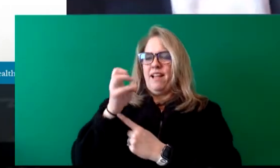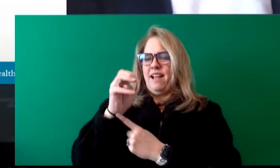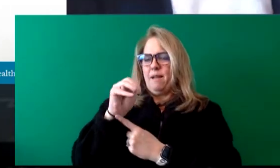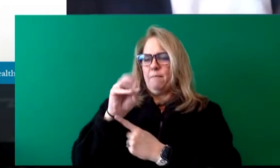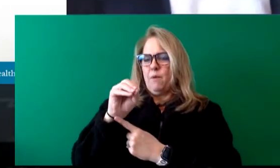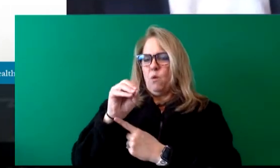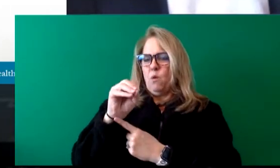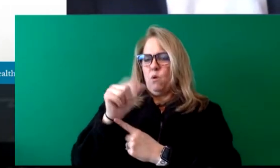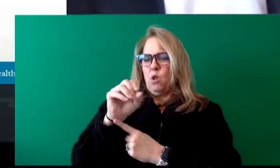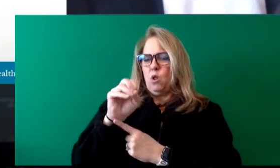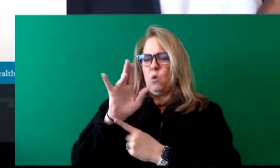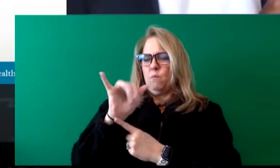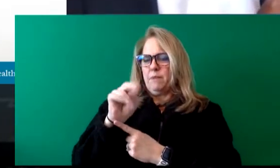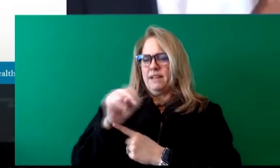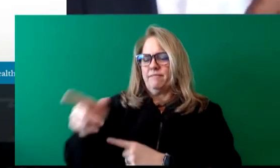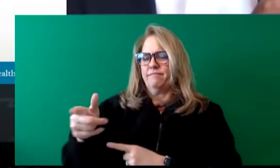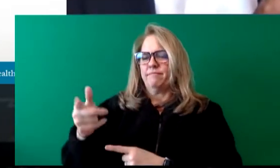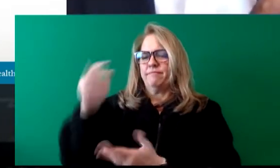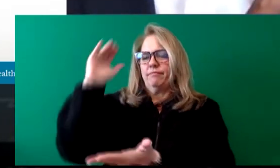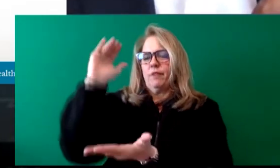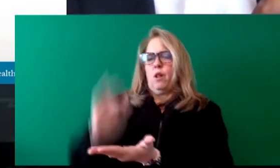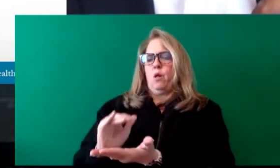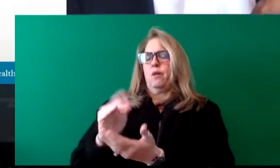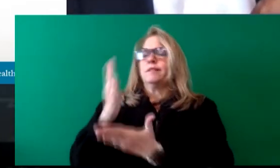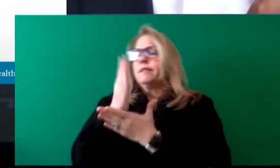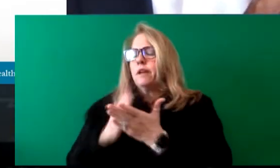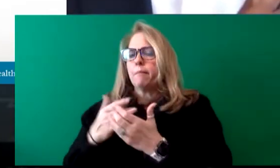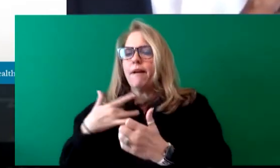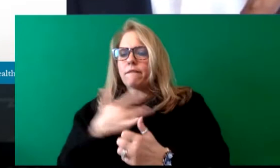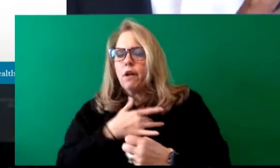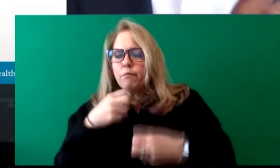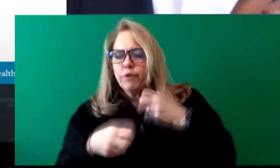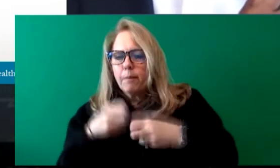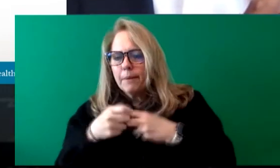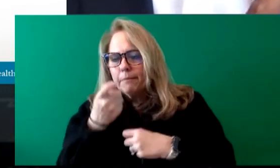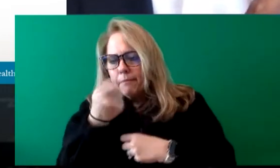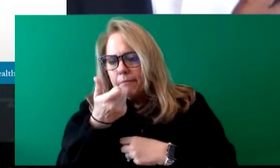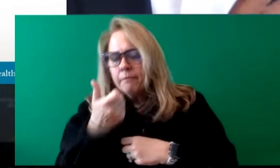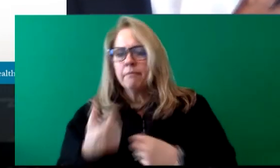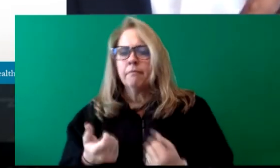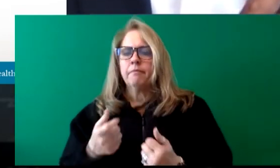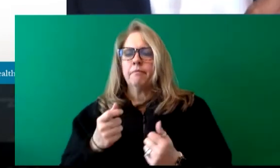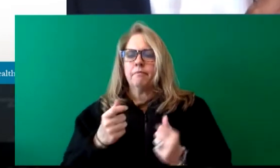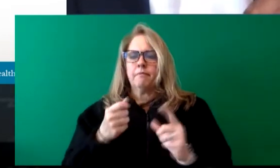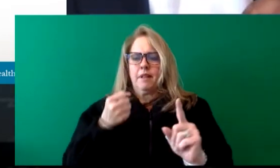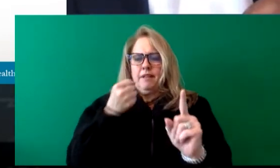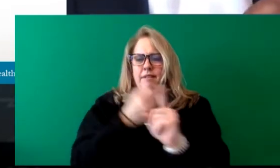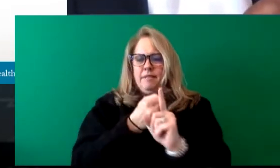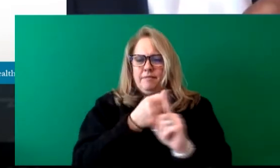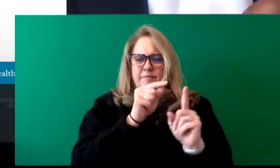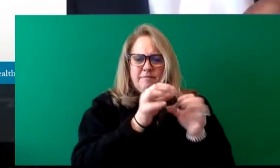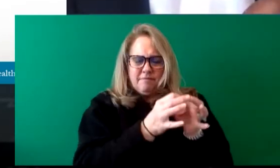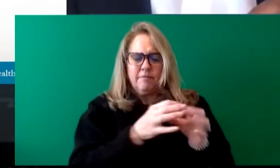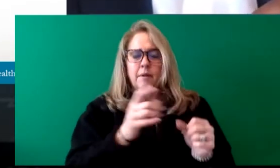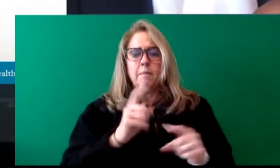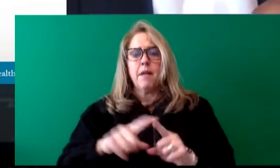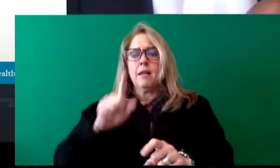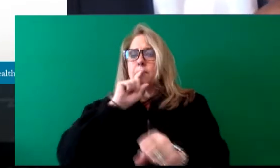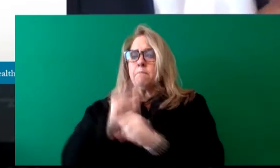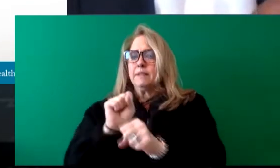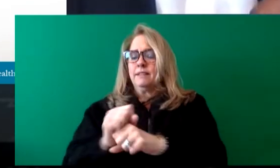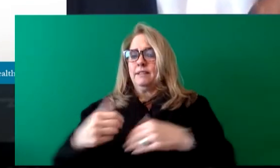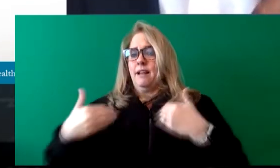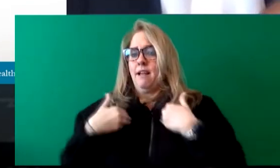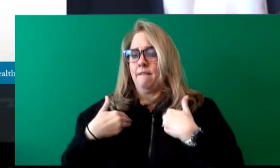you compare that with the significant trauma related to having the infection, when you look at hospitalizations and